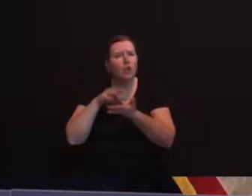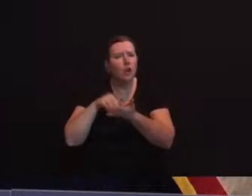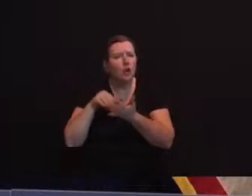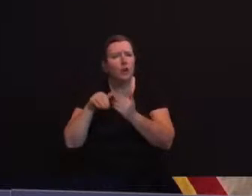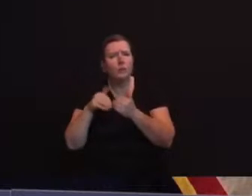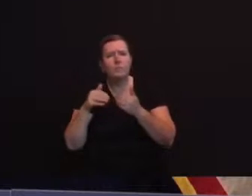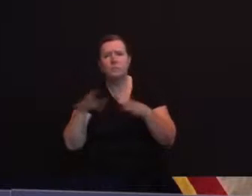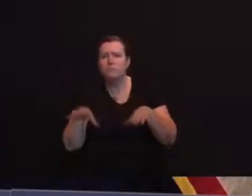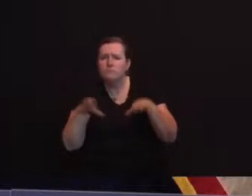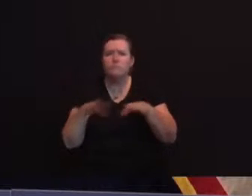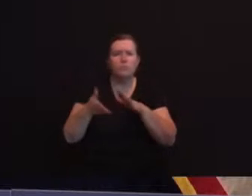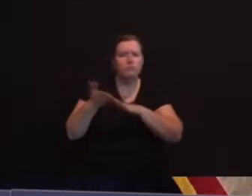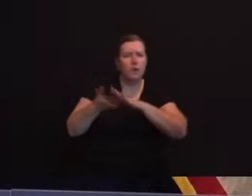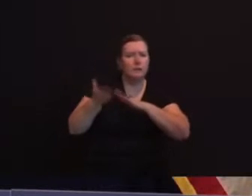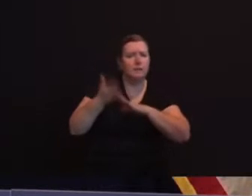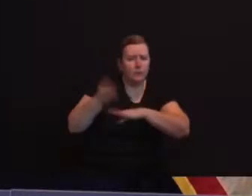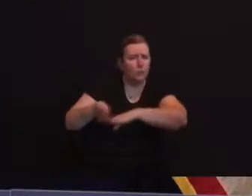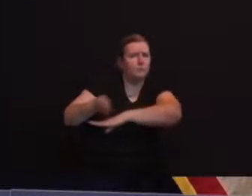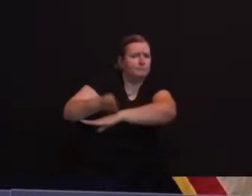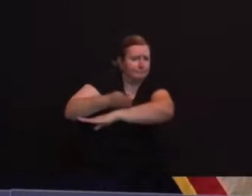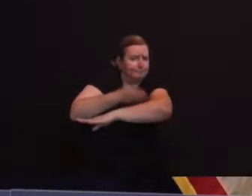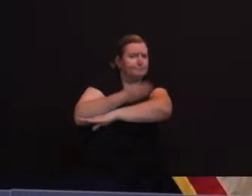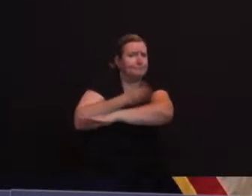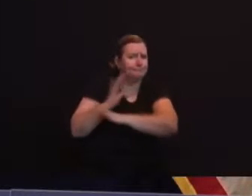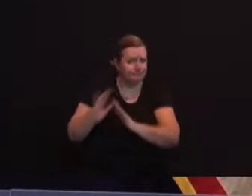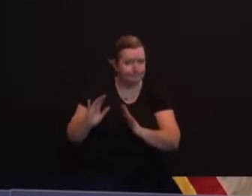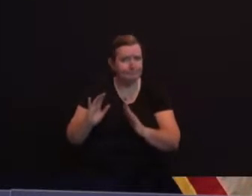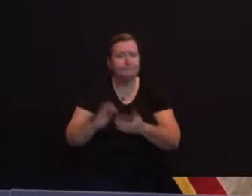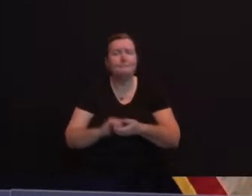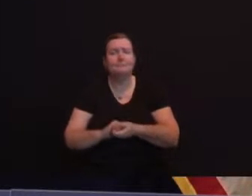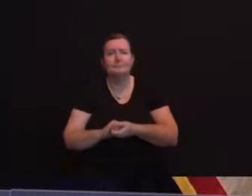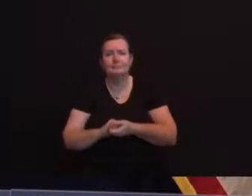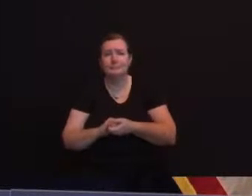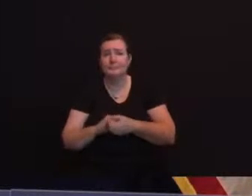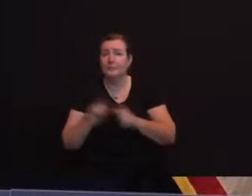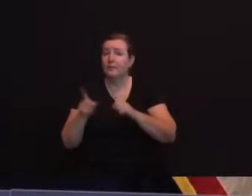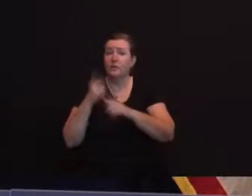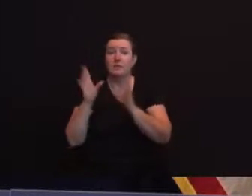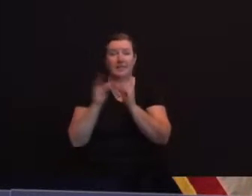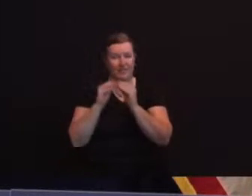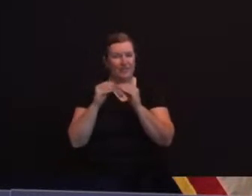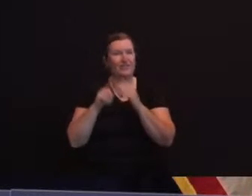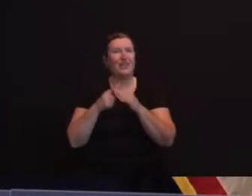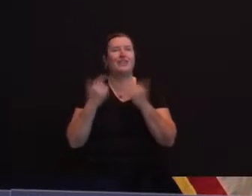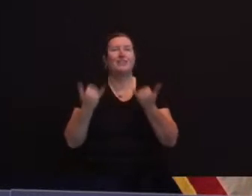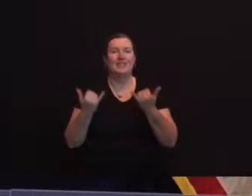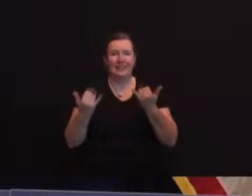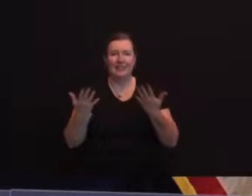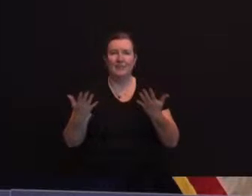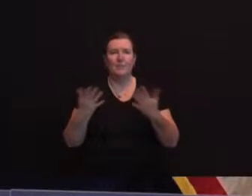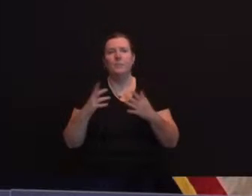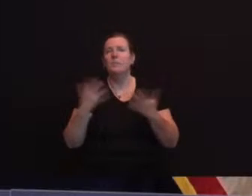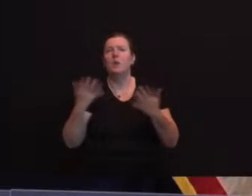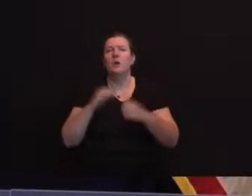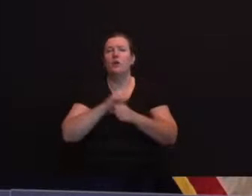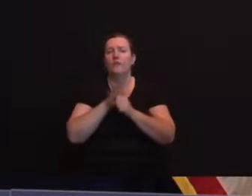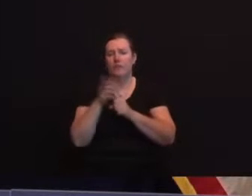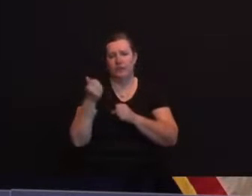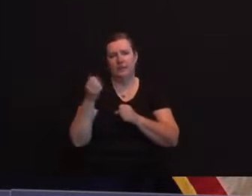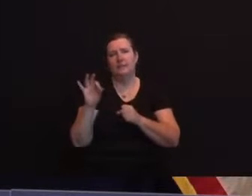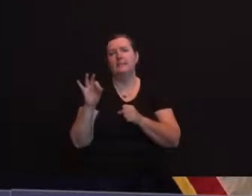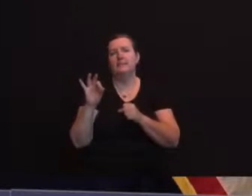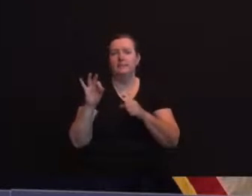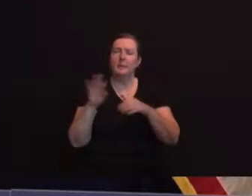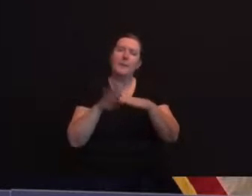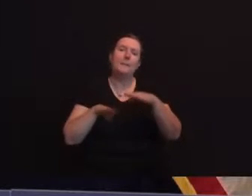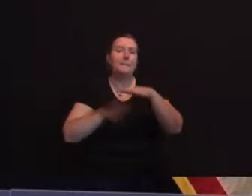quality improvement. The first session topic is COVID-19 basics, understanding the